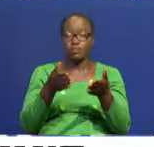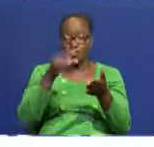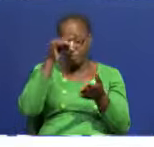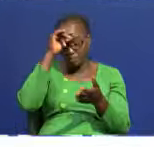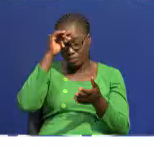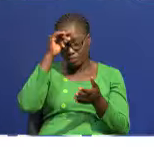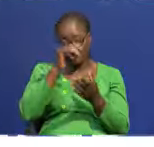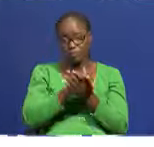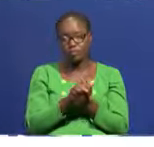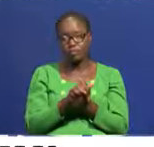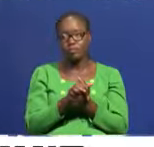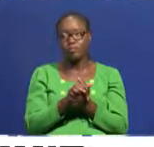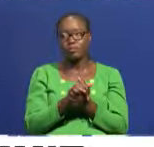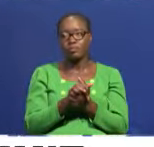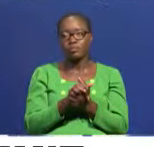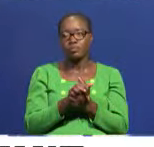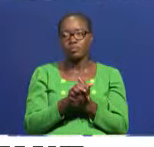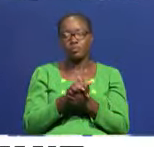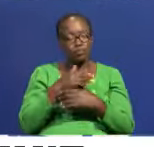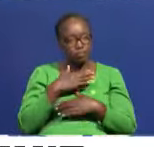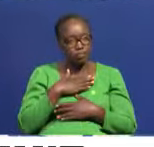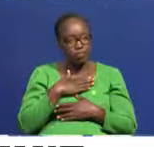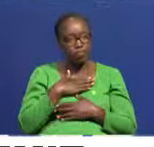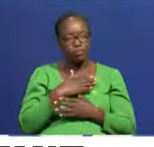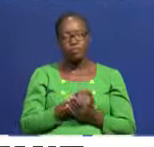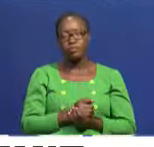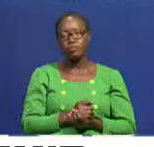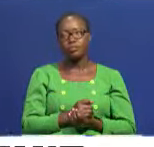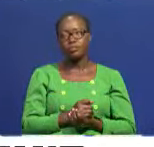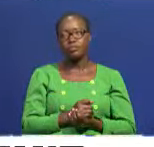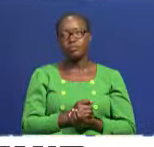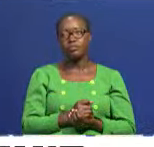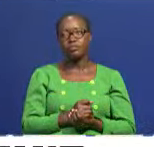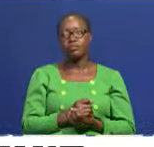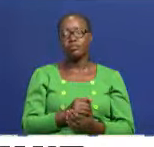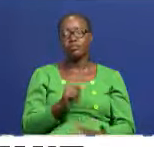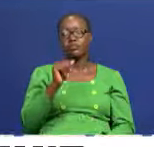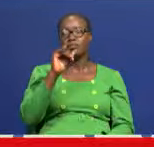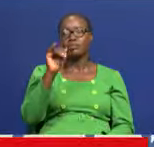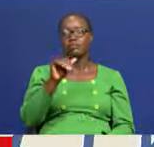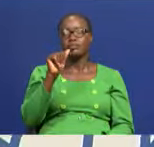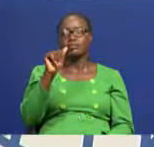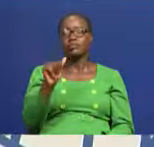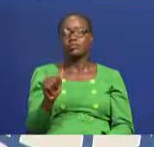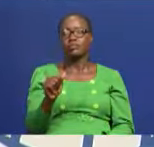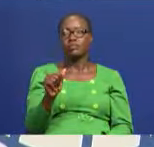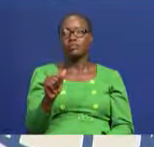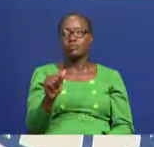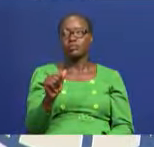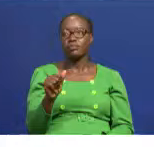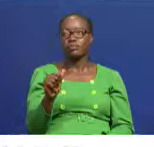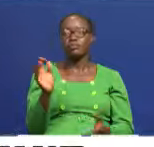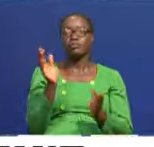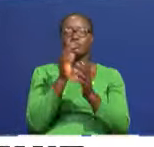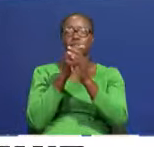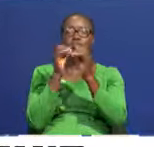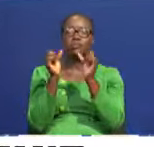Government, Your Excellency, Aja Bangeol Bank Group